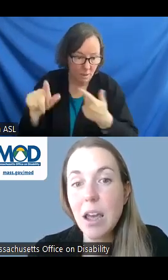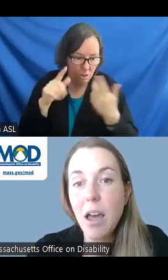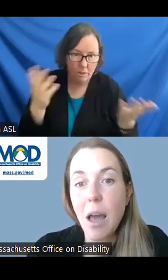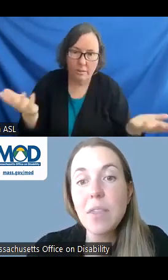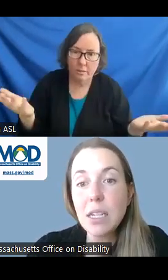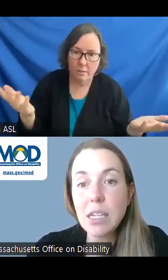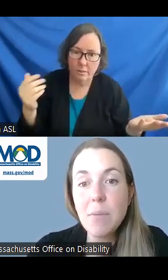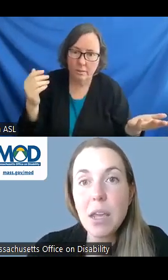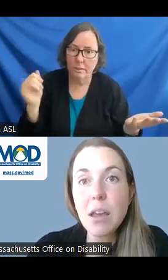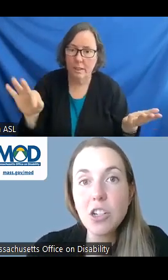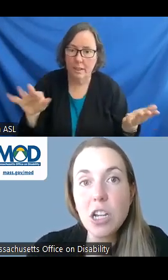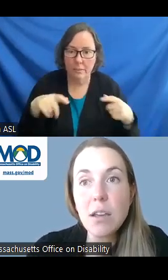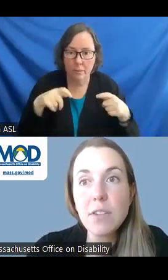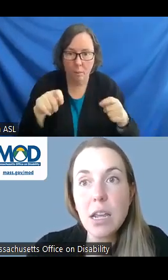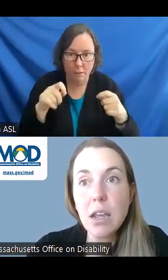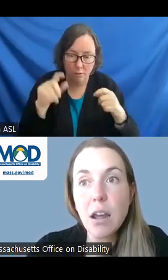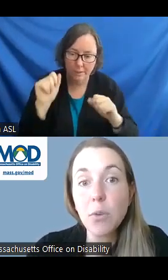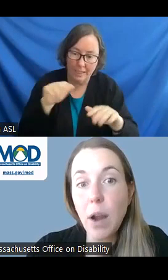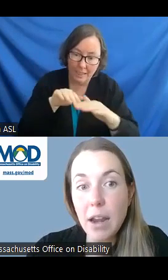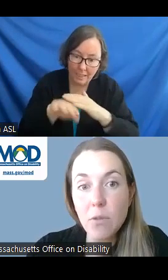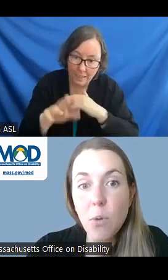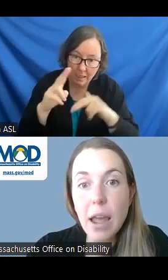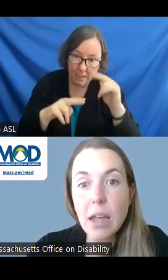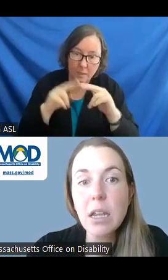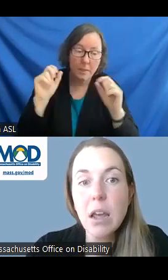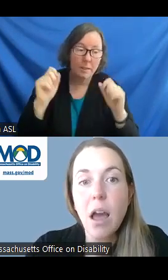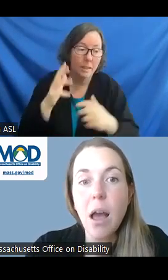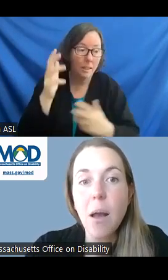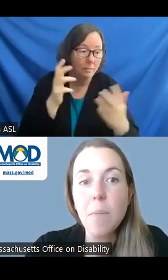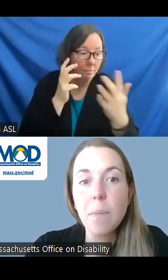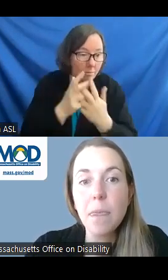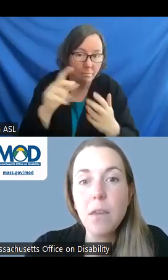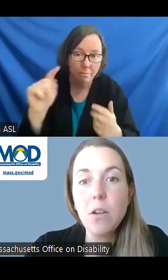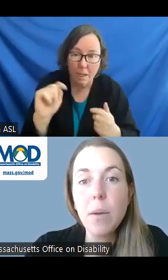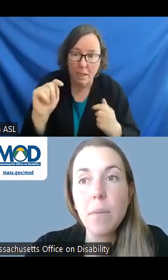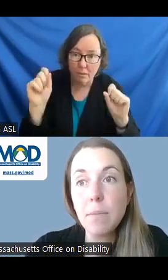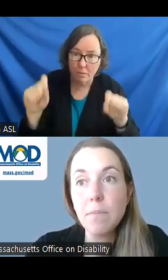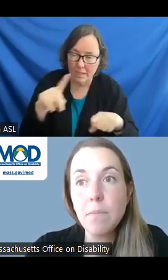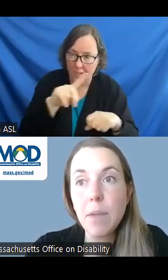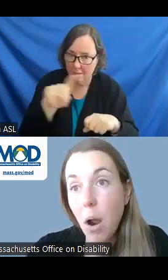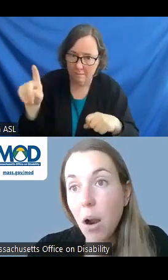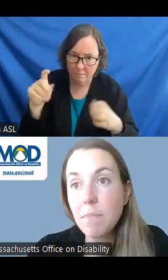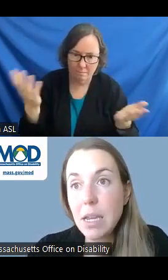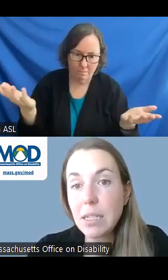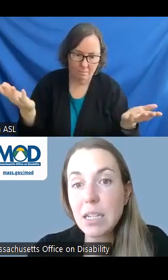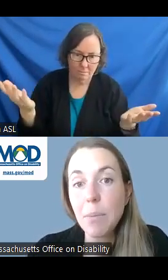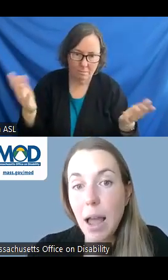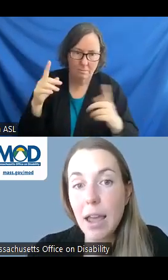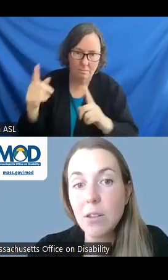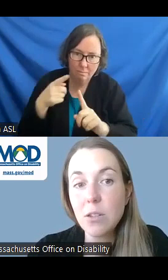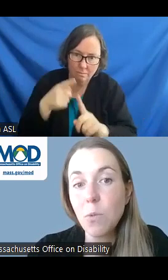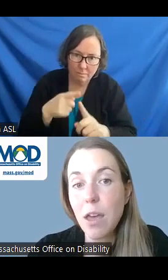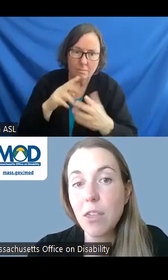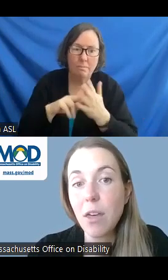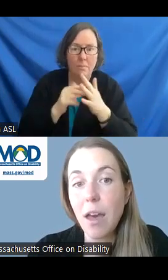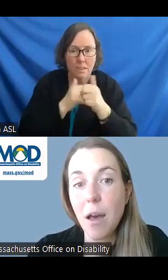disabilities. And this can be achieved in a variety of ways. It in part means